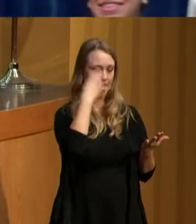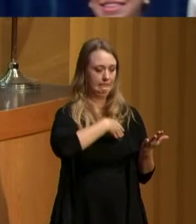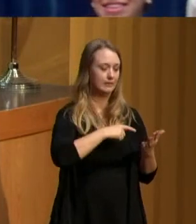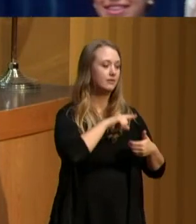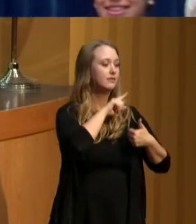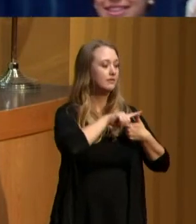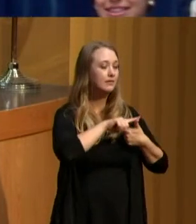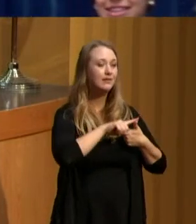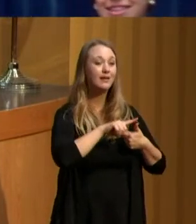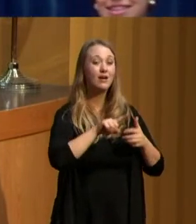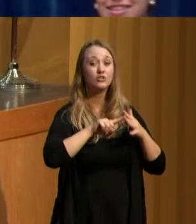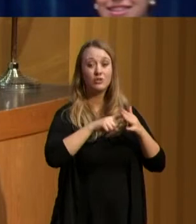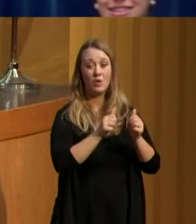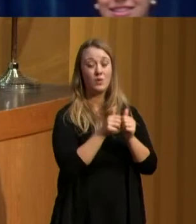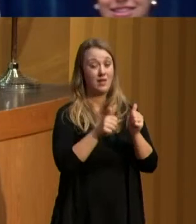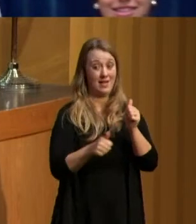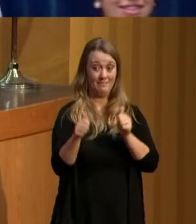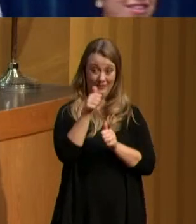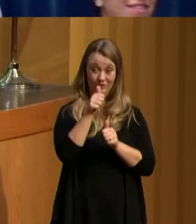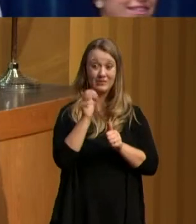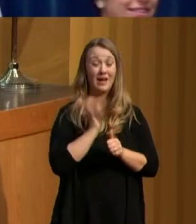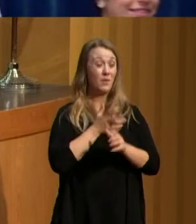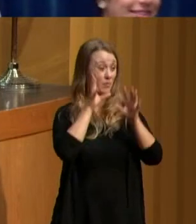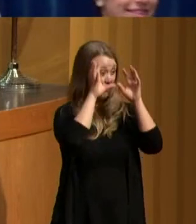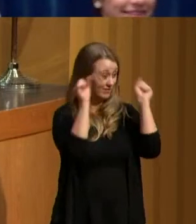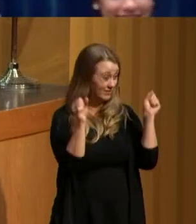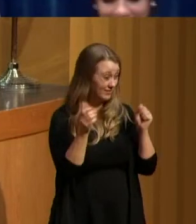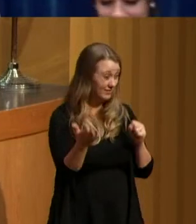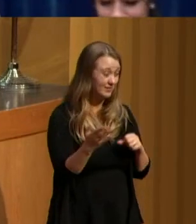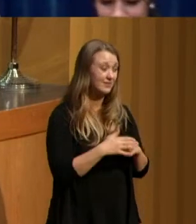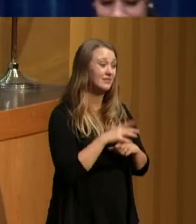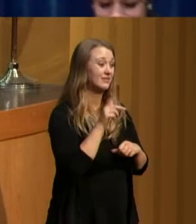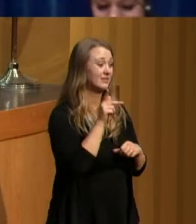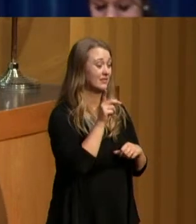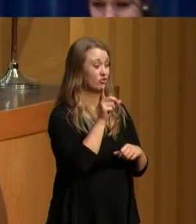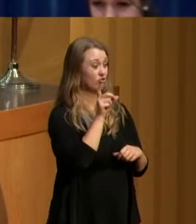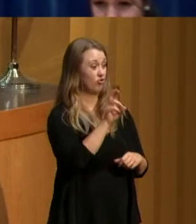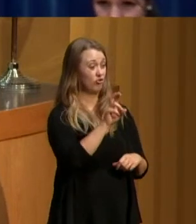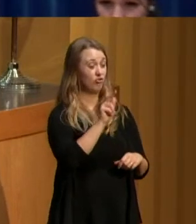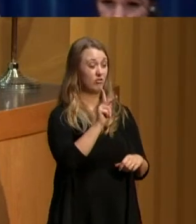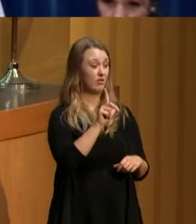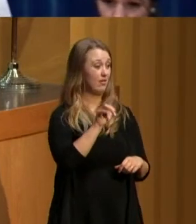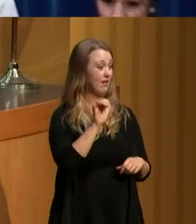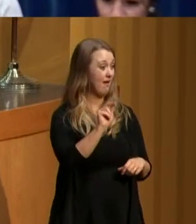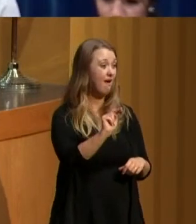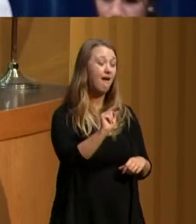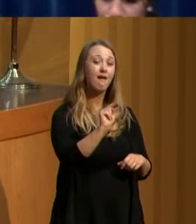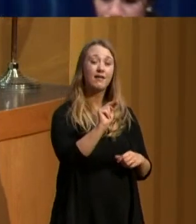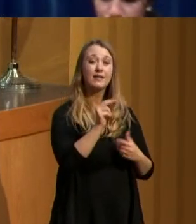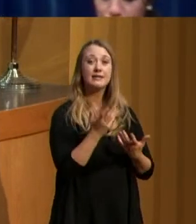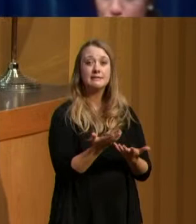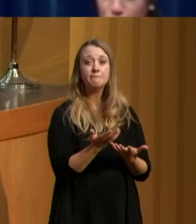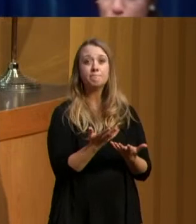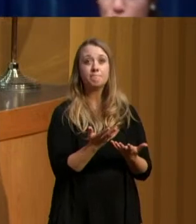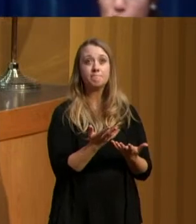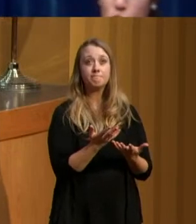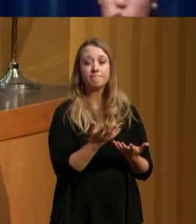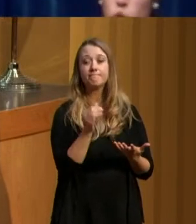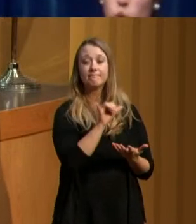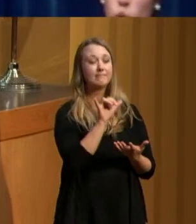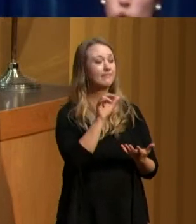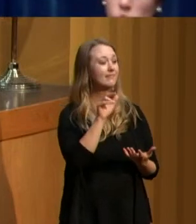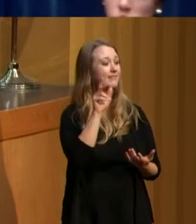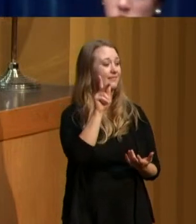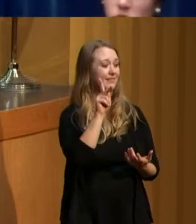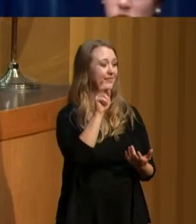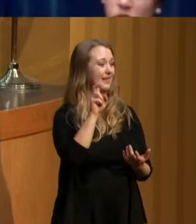start, again, with our administration, starting with our president, Dr. Klein. It's one of those where, like Kevin said, I